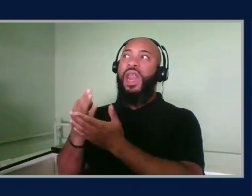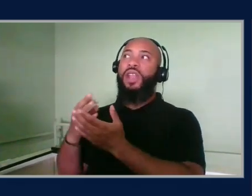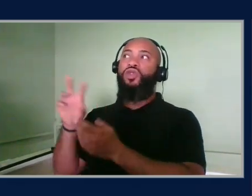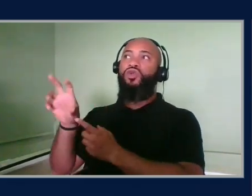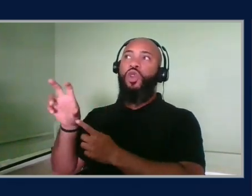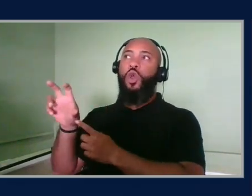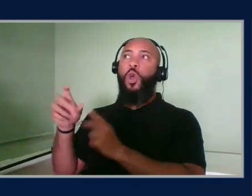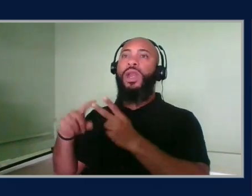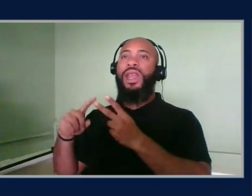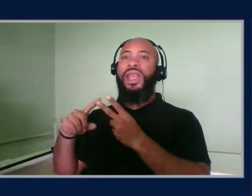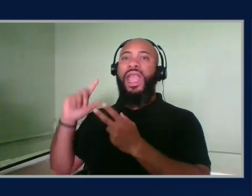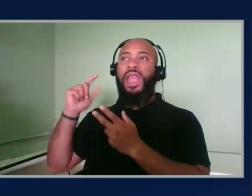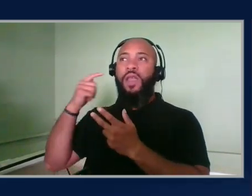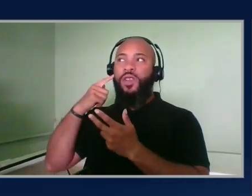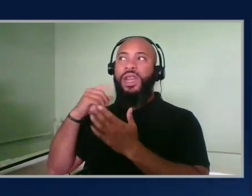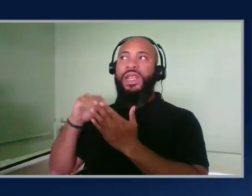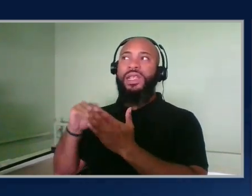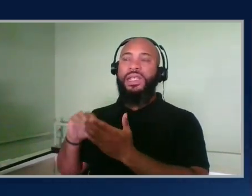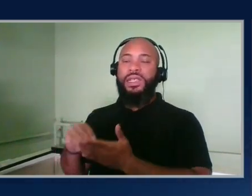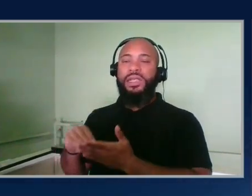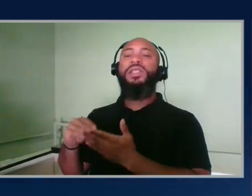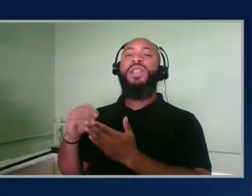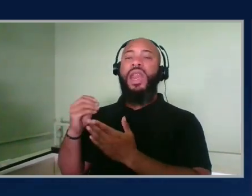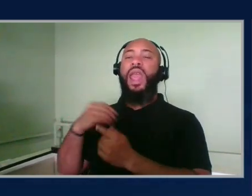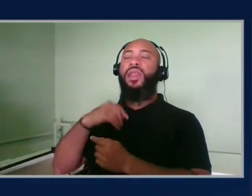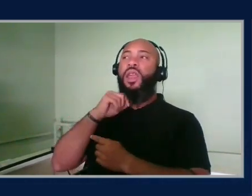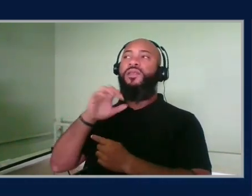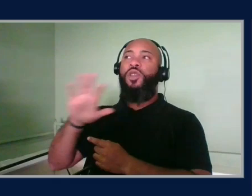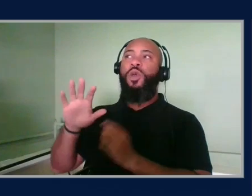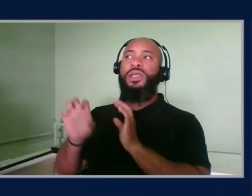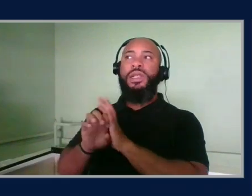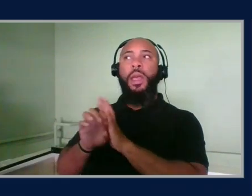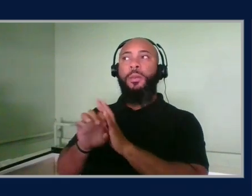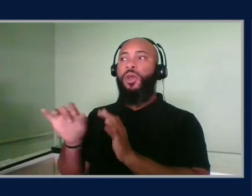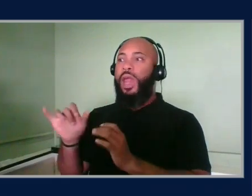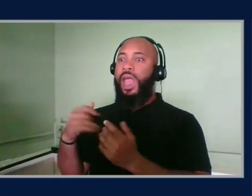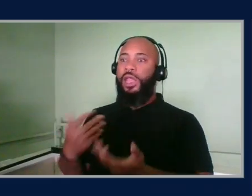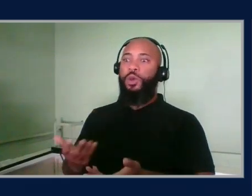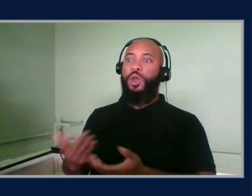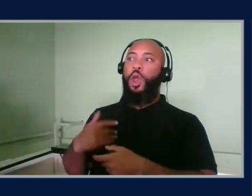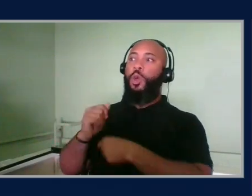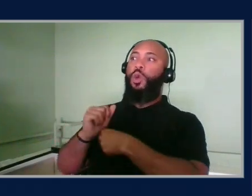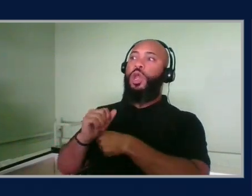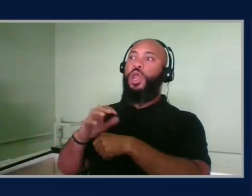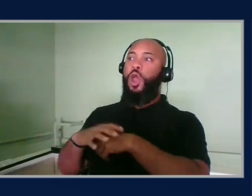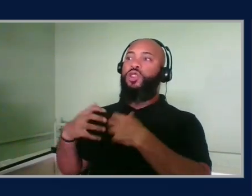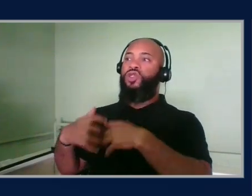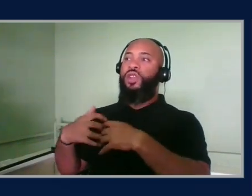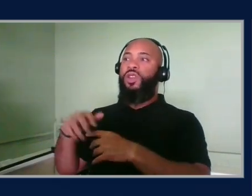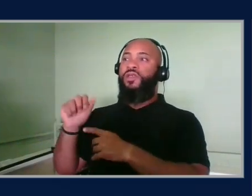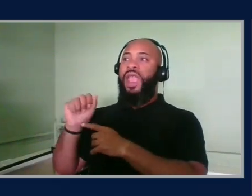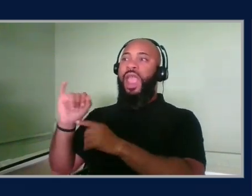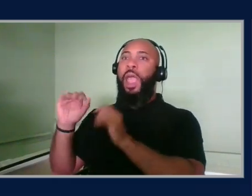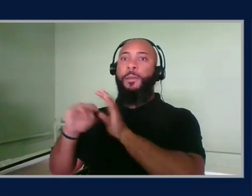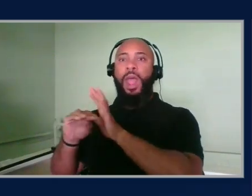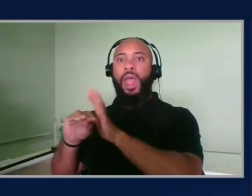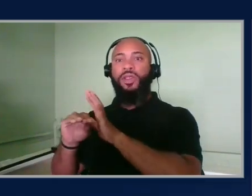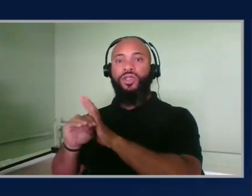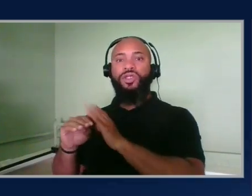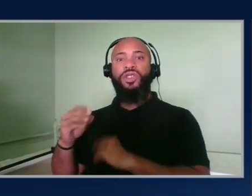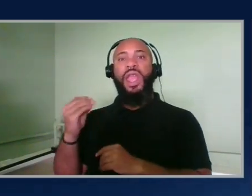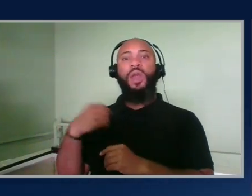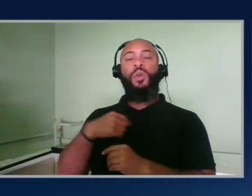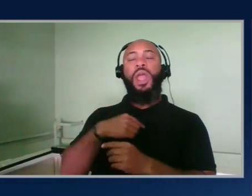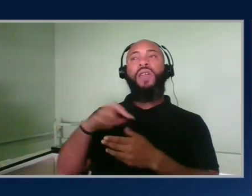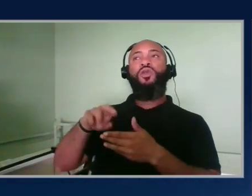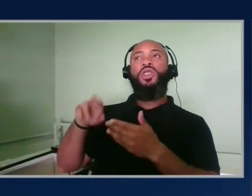your example here even more so of, you know, here we are working on generative AI models, and you have a result. Sometimes it's expected, sometimes